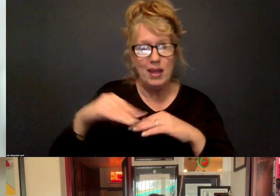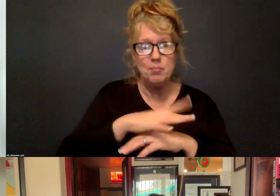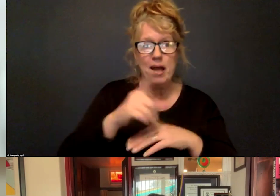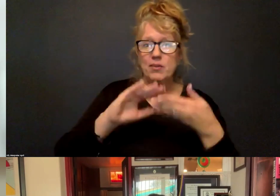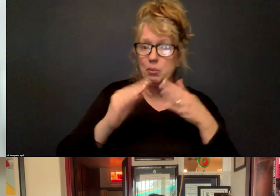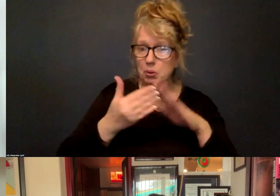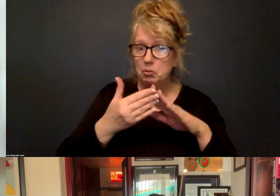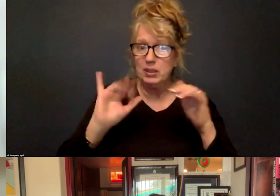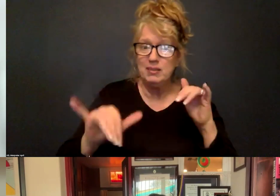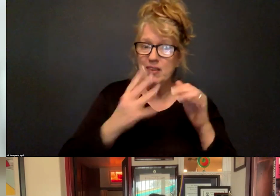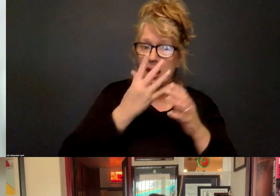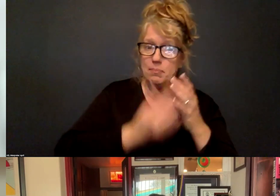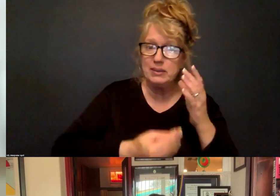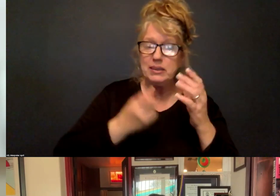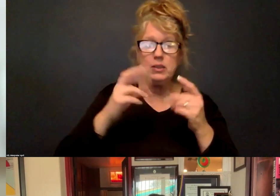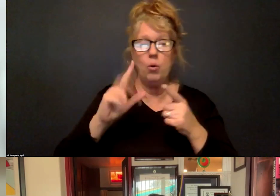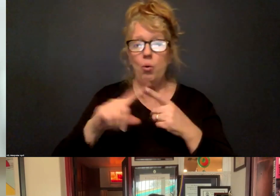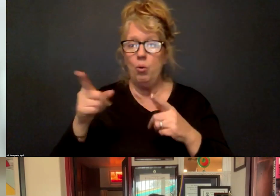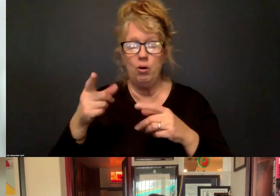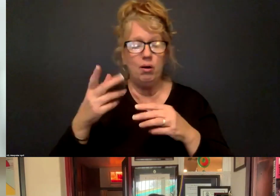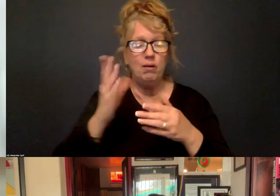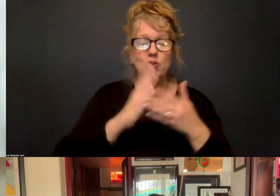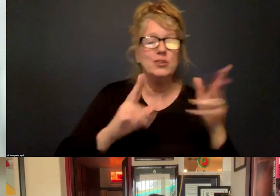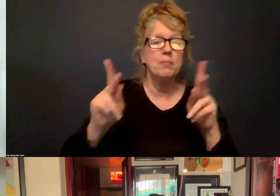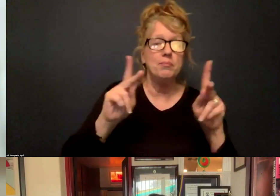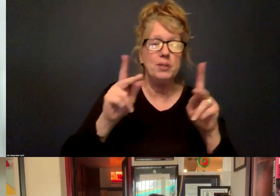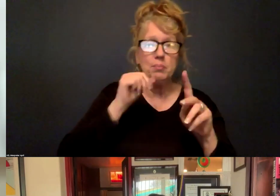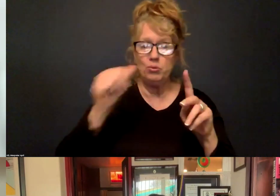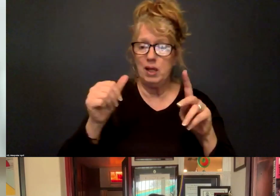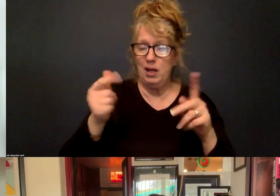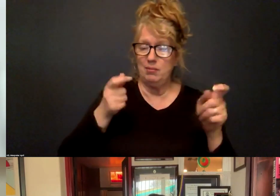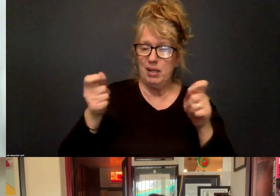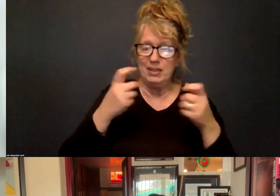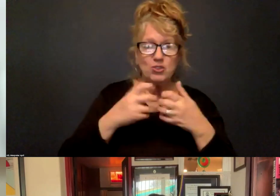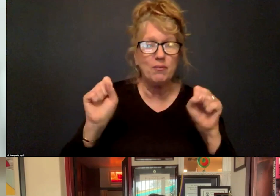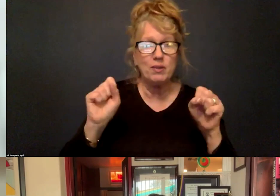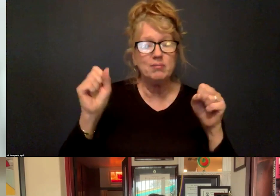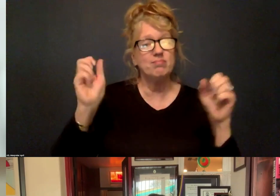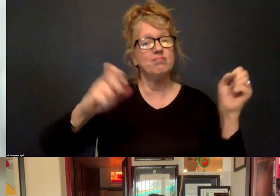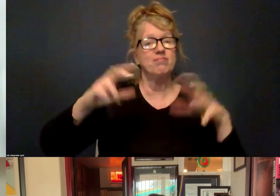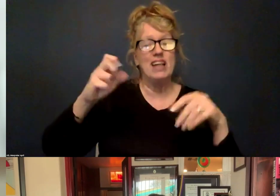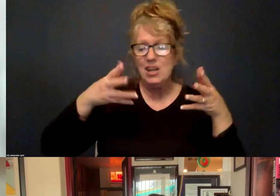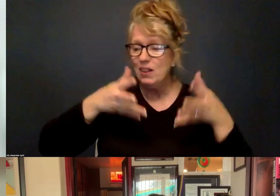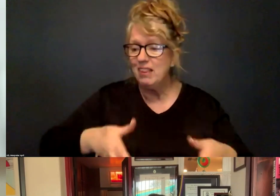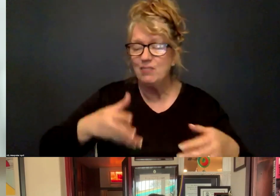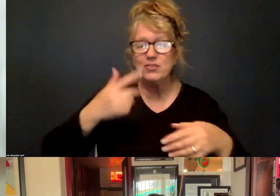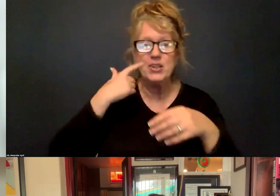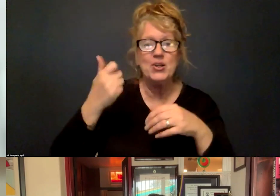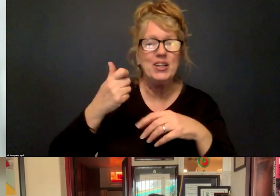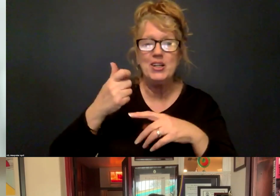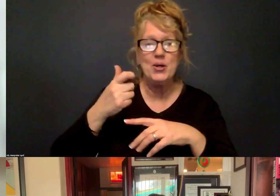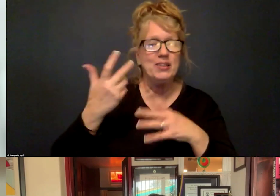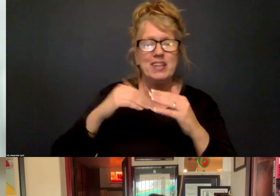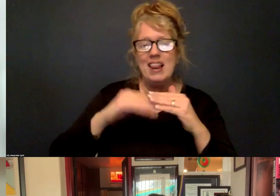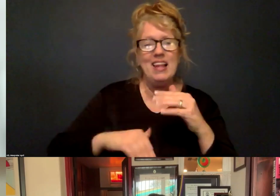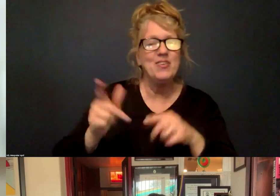or not missing to that group of people who might not be able to be safely managed there. Any thoughts or comments? We've got this is probably like a less